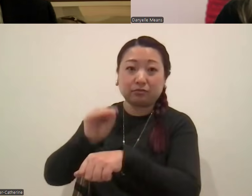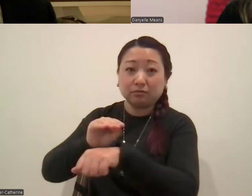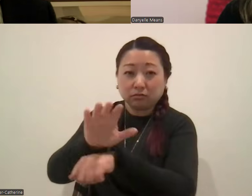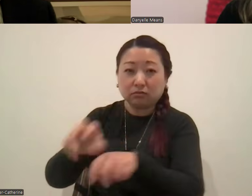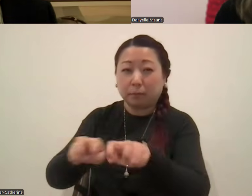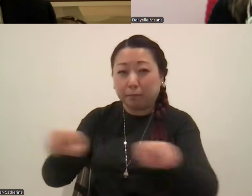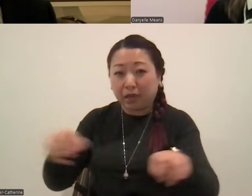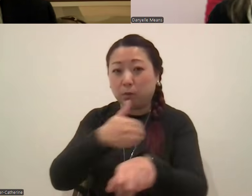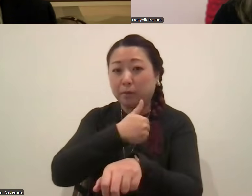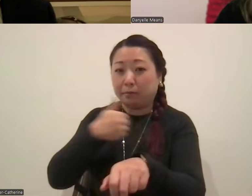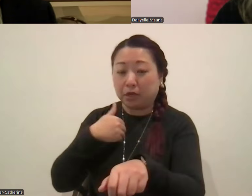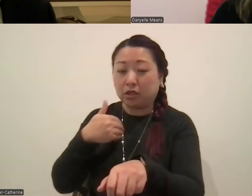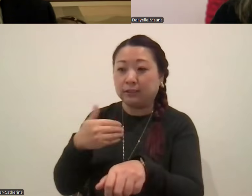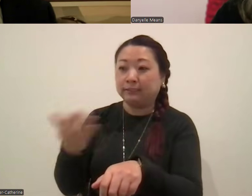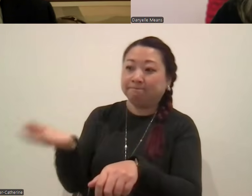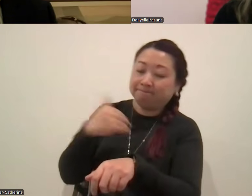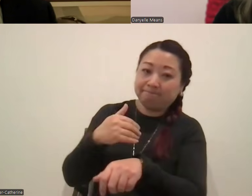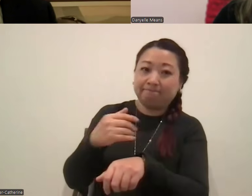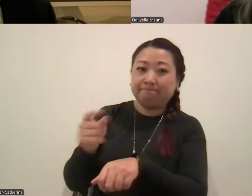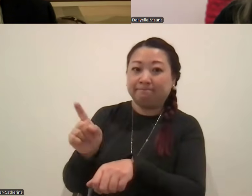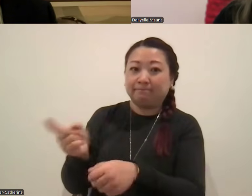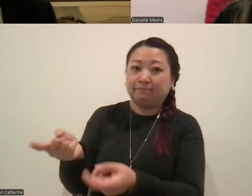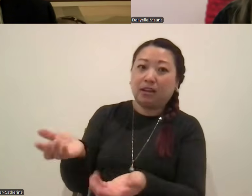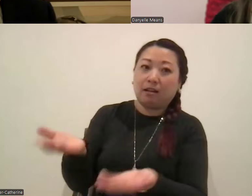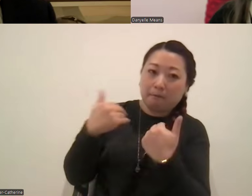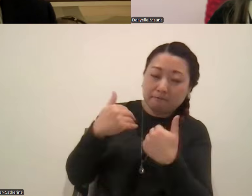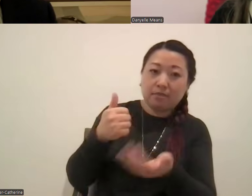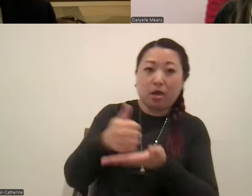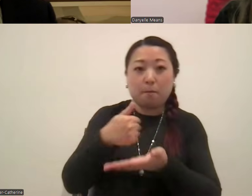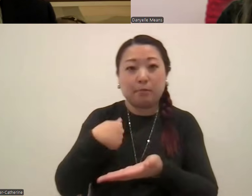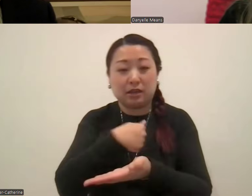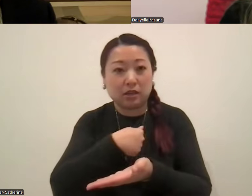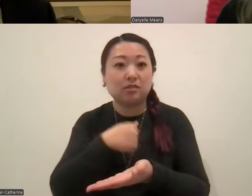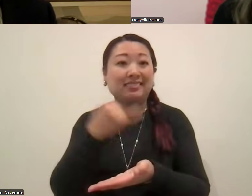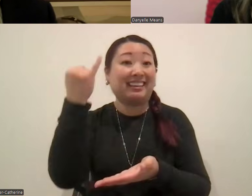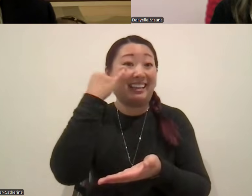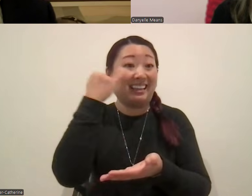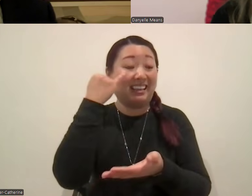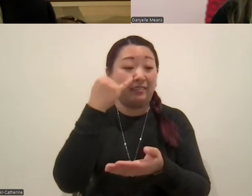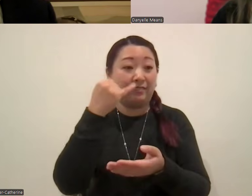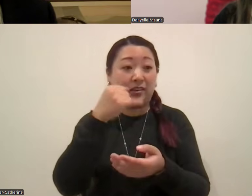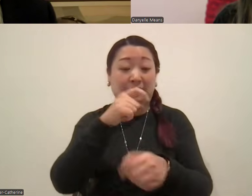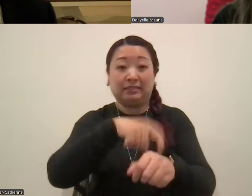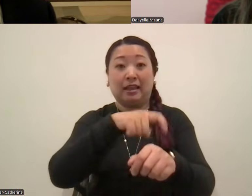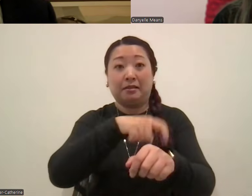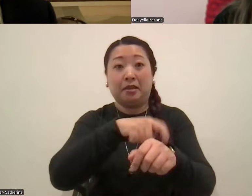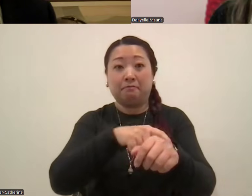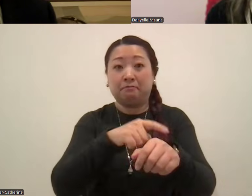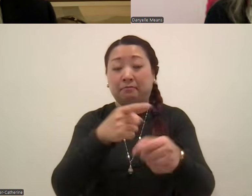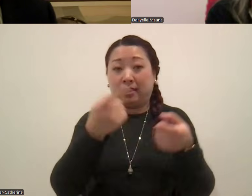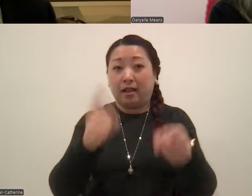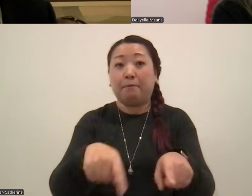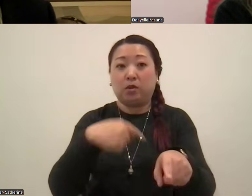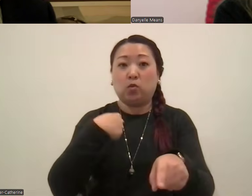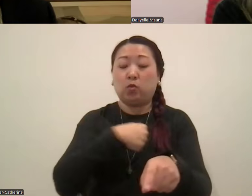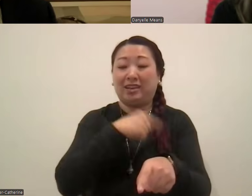and help us on those occasions that we do need to be in contact with